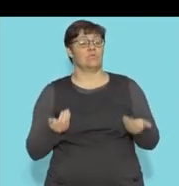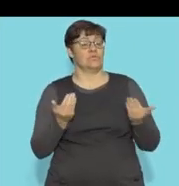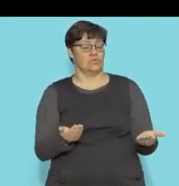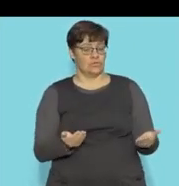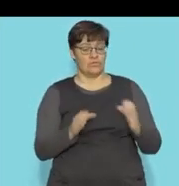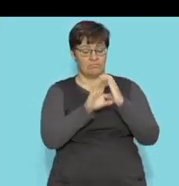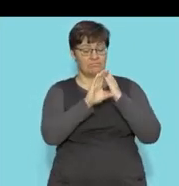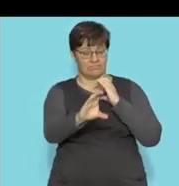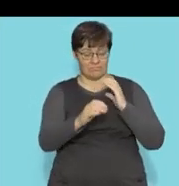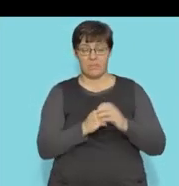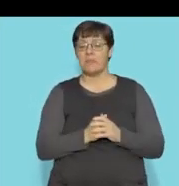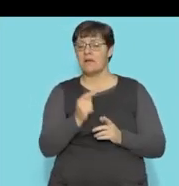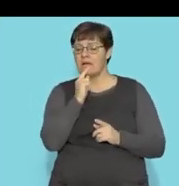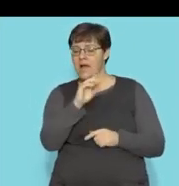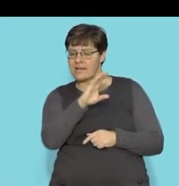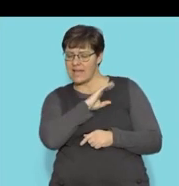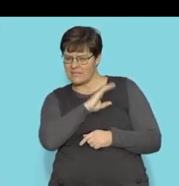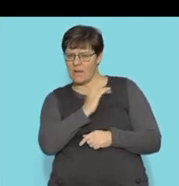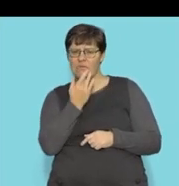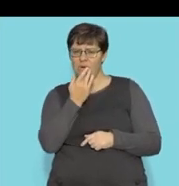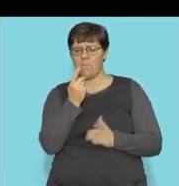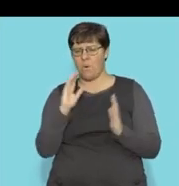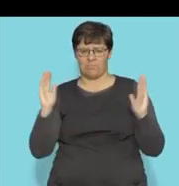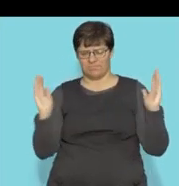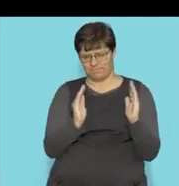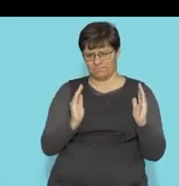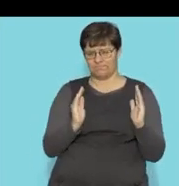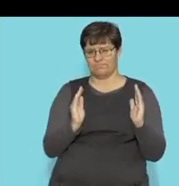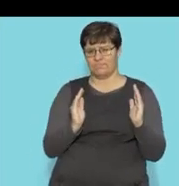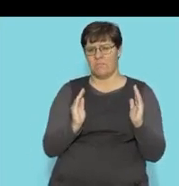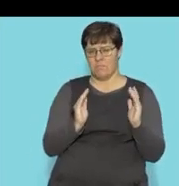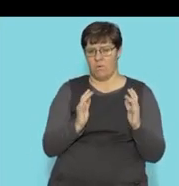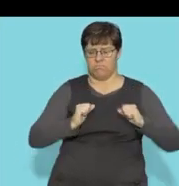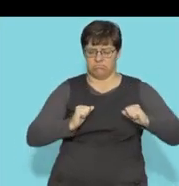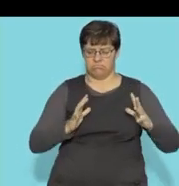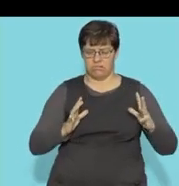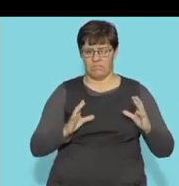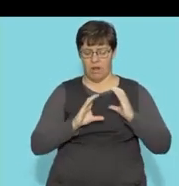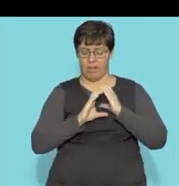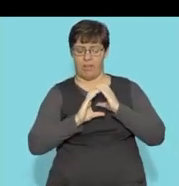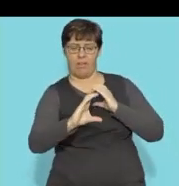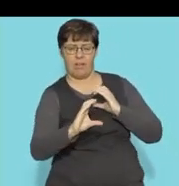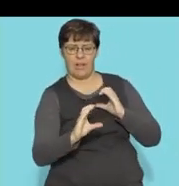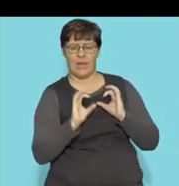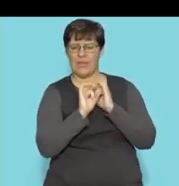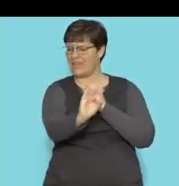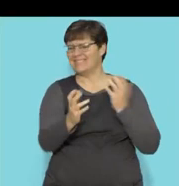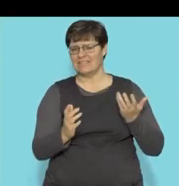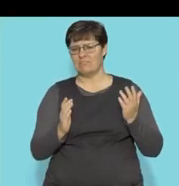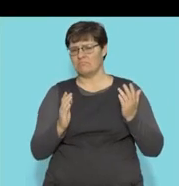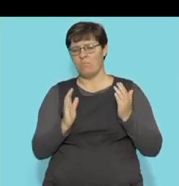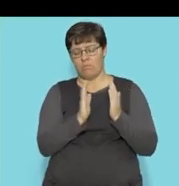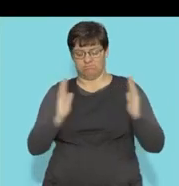shipping containers have found that customers prefer a smaller and bulkier shipping container than the long and thin ones